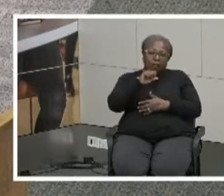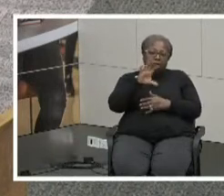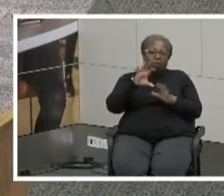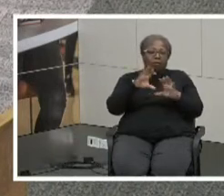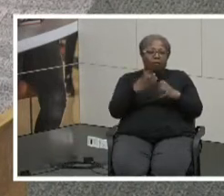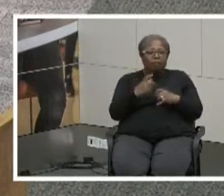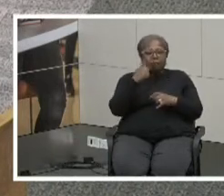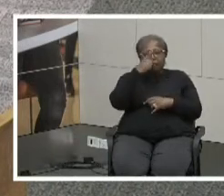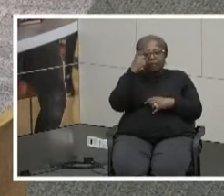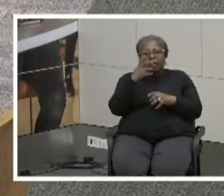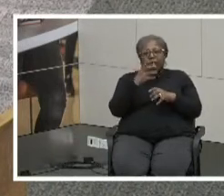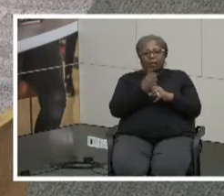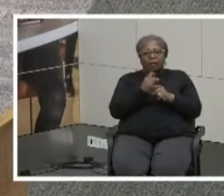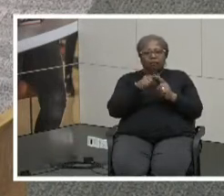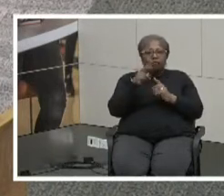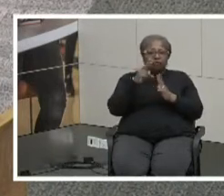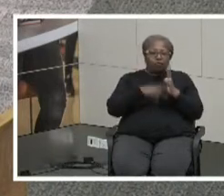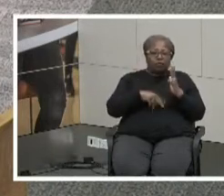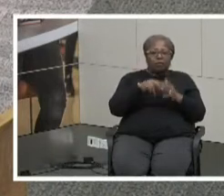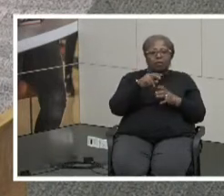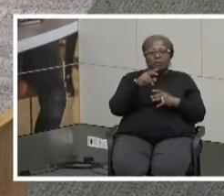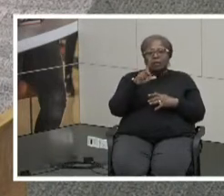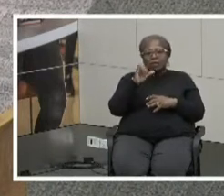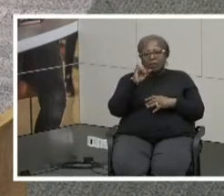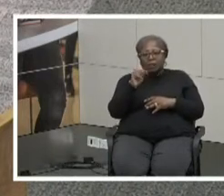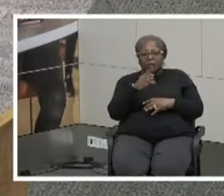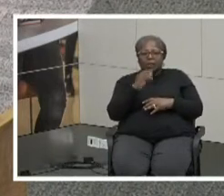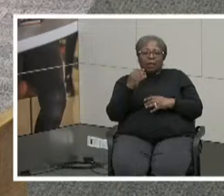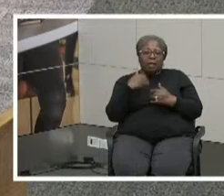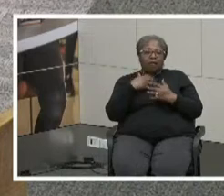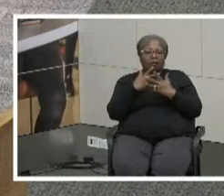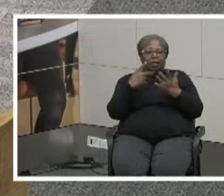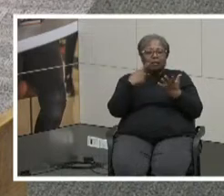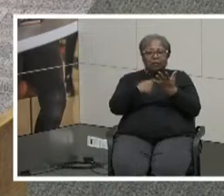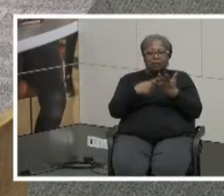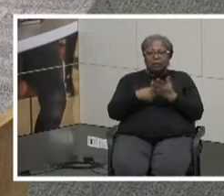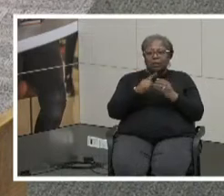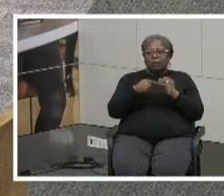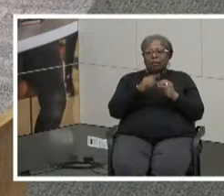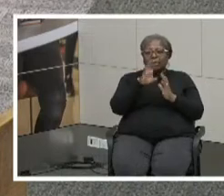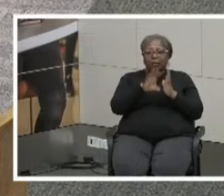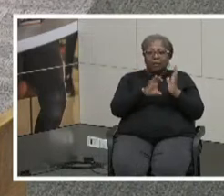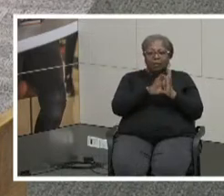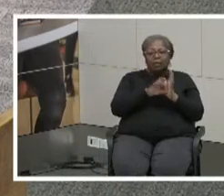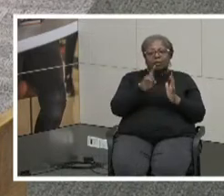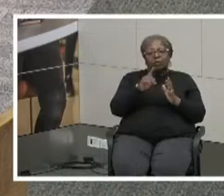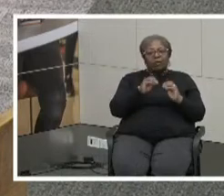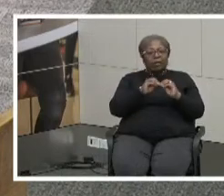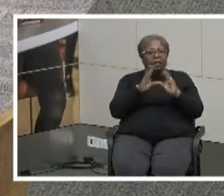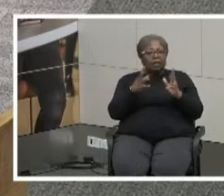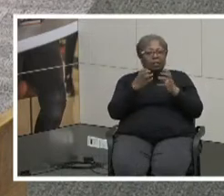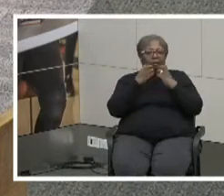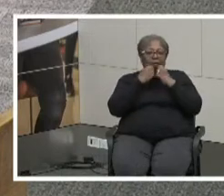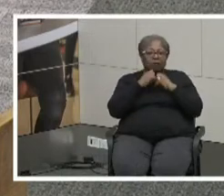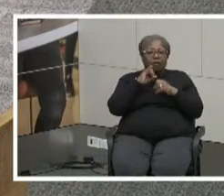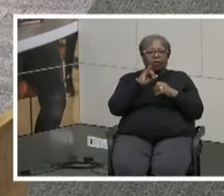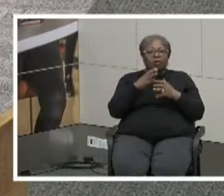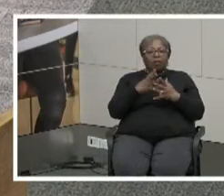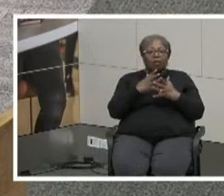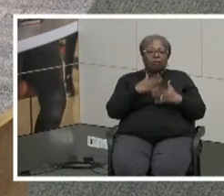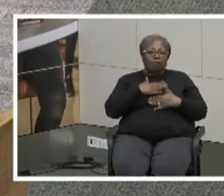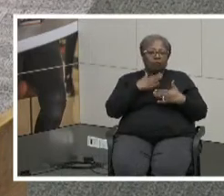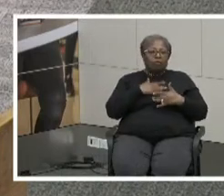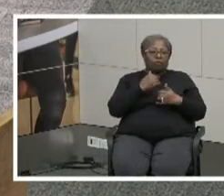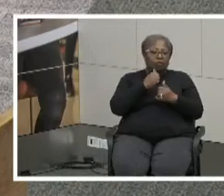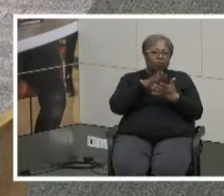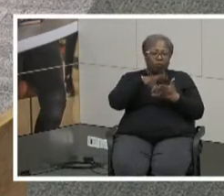class because they got to read literature and have hilarious discussions about the characters you clearly value joyful learning and